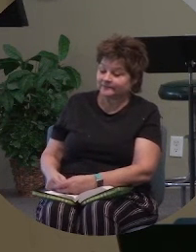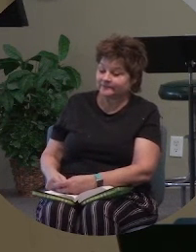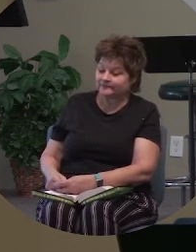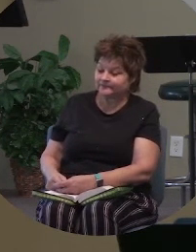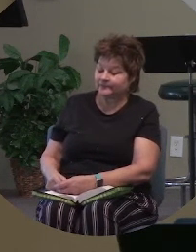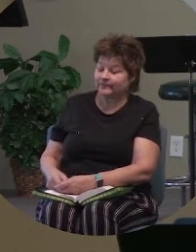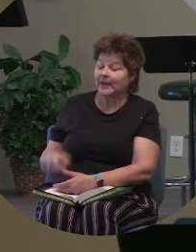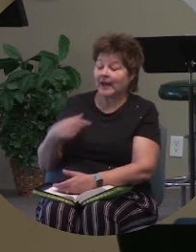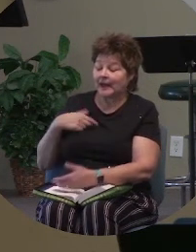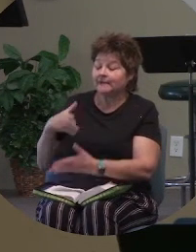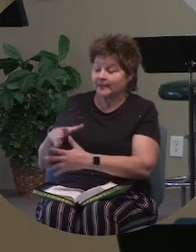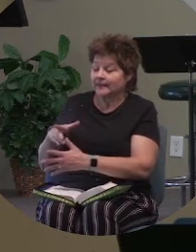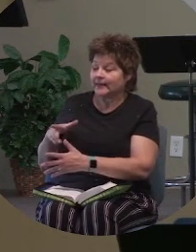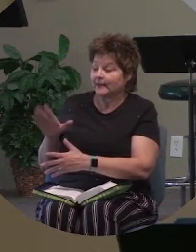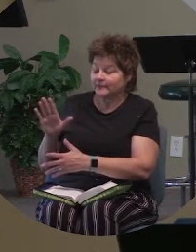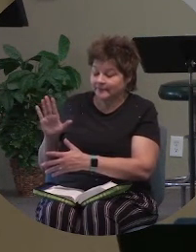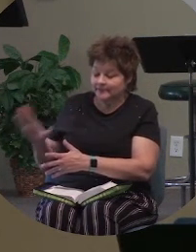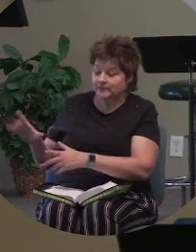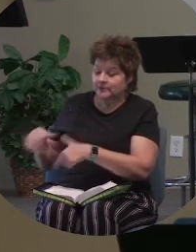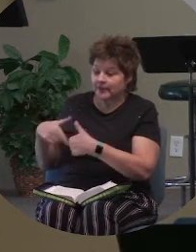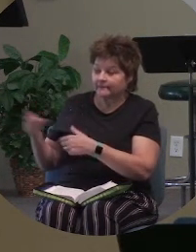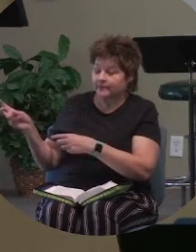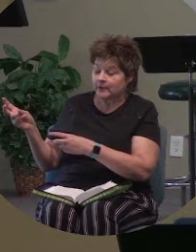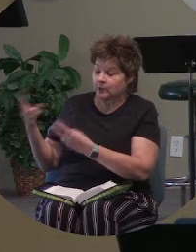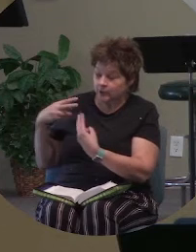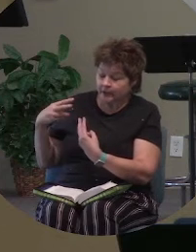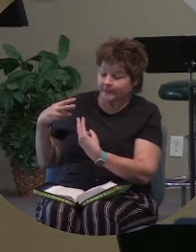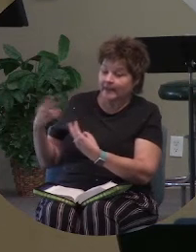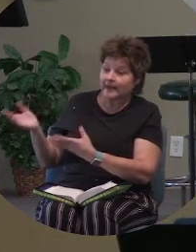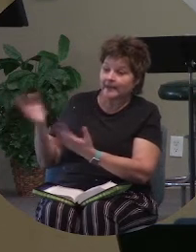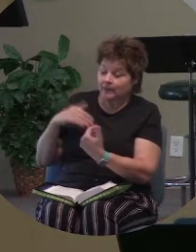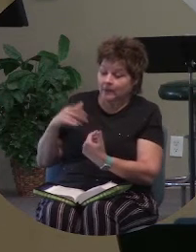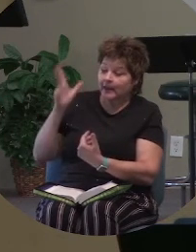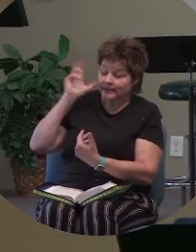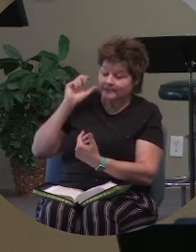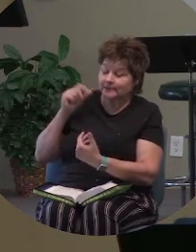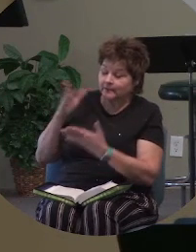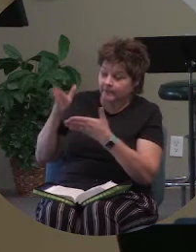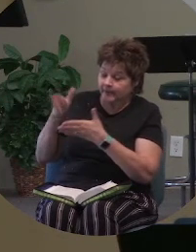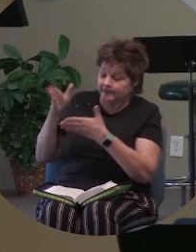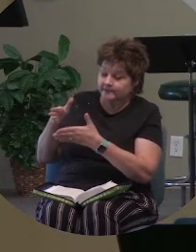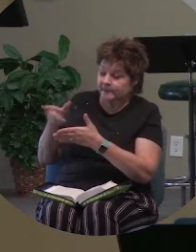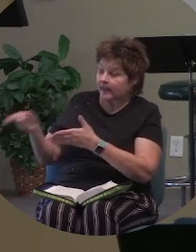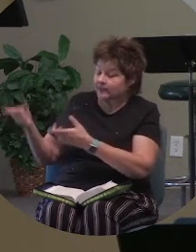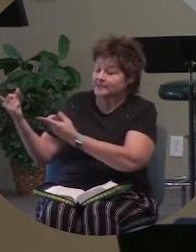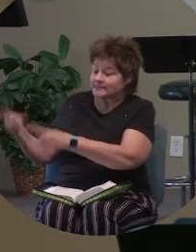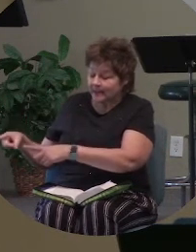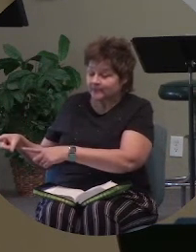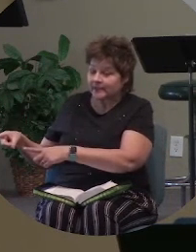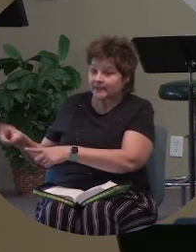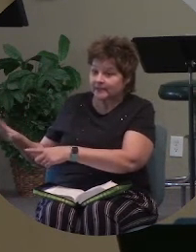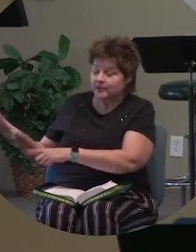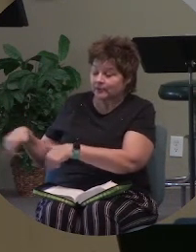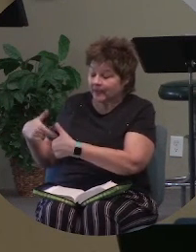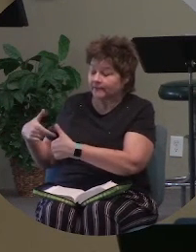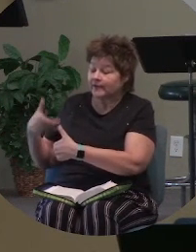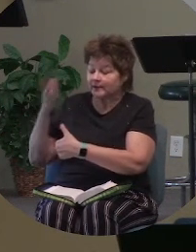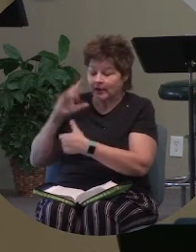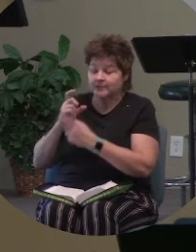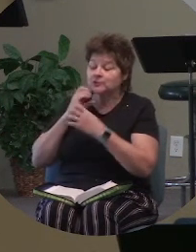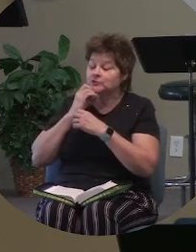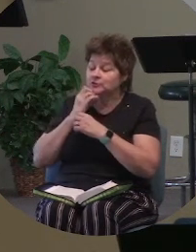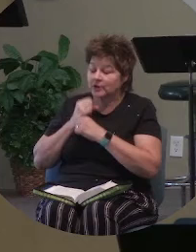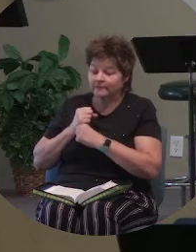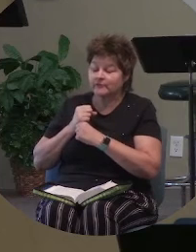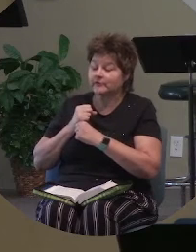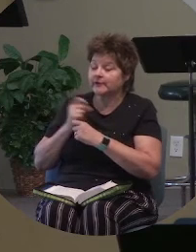I've allowed this in your life. Will you look at me? Will you listen to me? Come home. Now this is happening in your life, and God's sovereignly in control of everything.